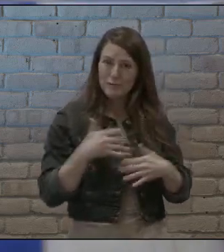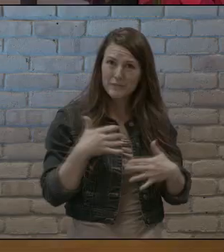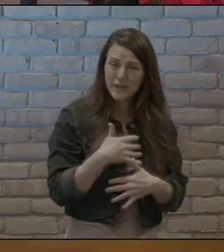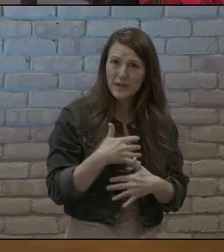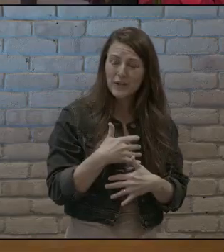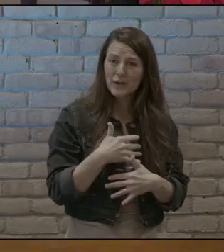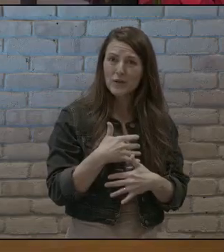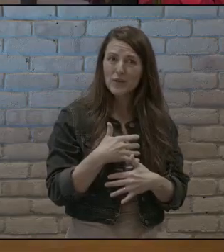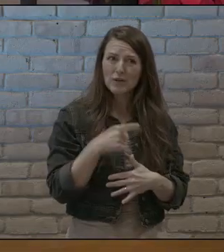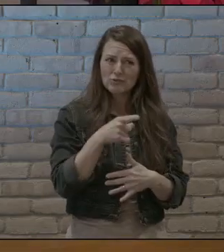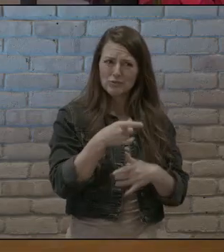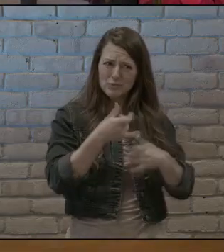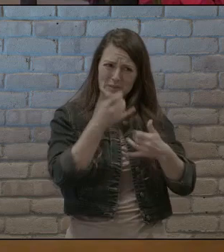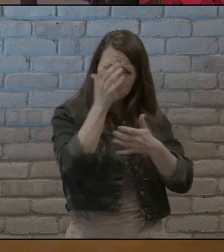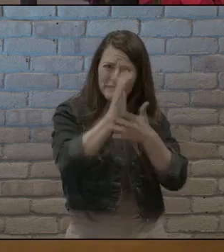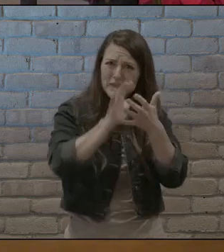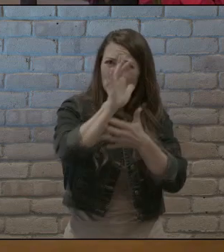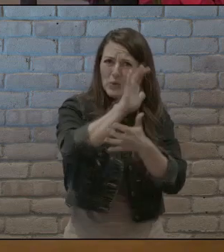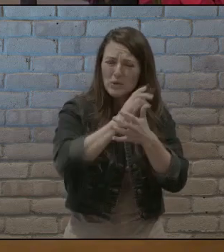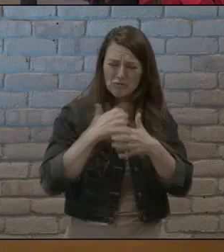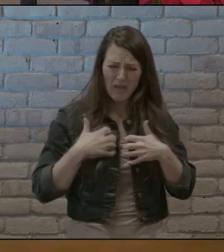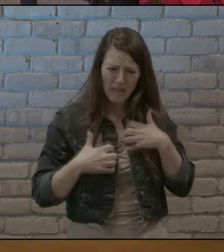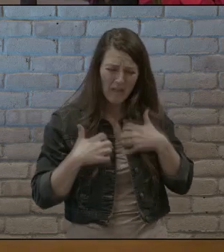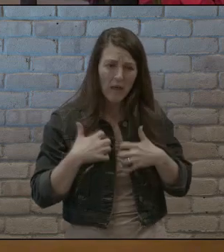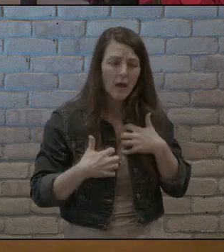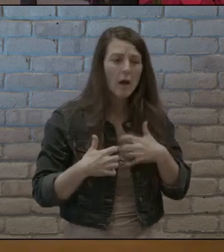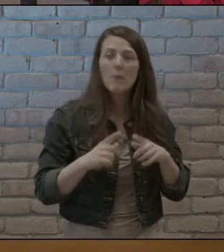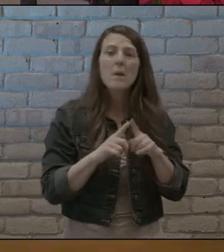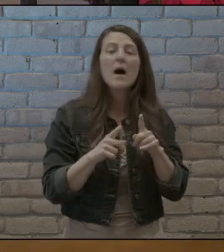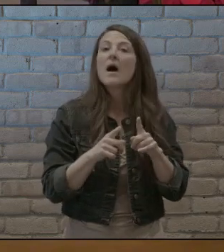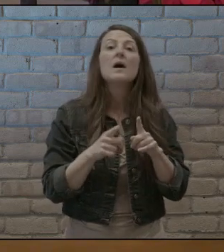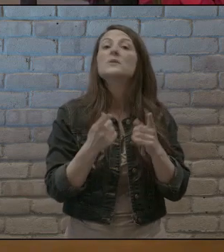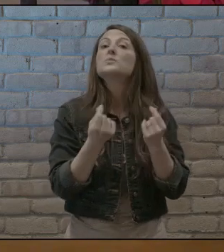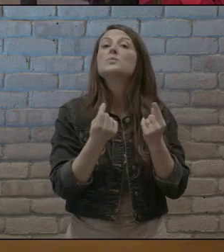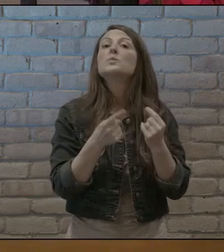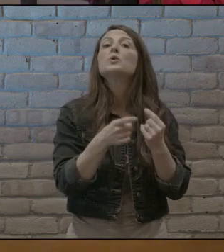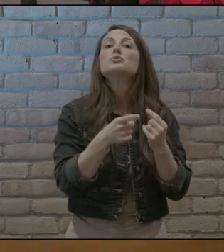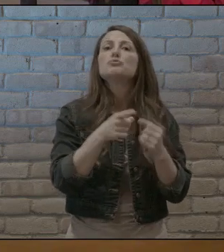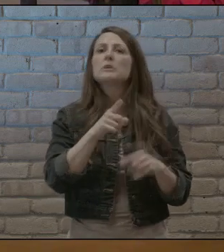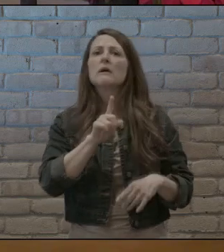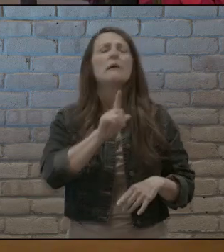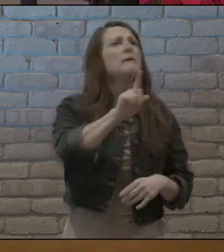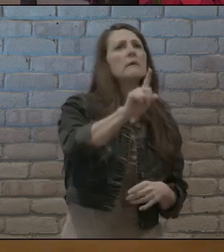the midst of being confused and disturbed, Mary ran to God with her questions.